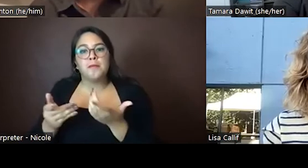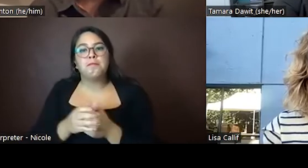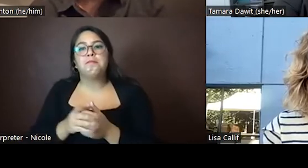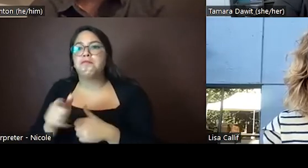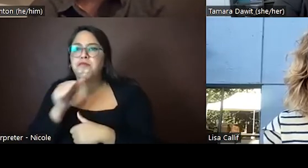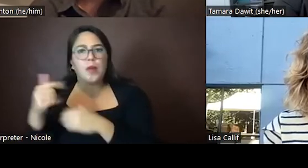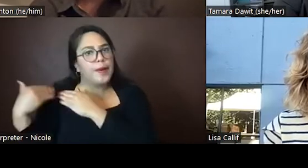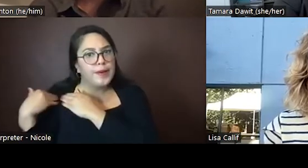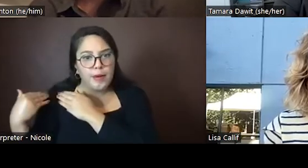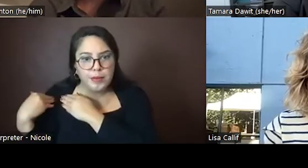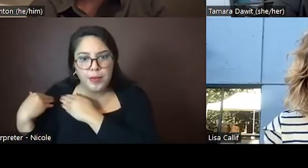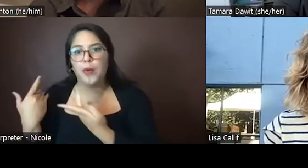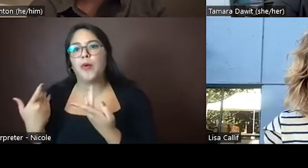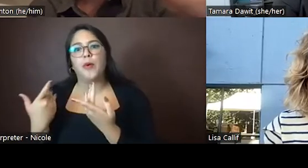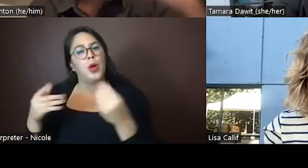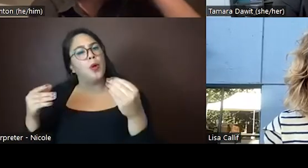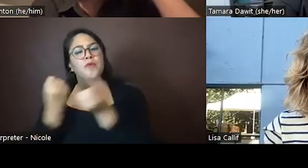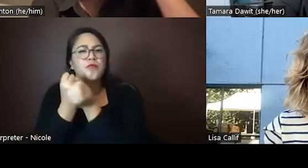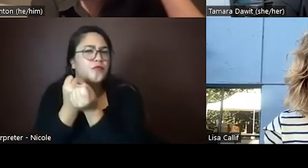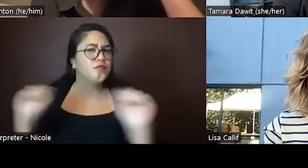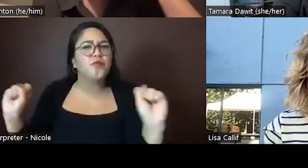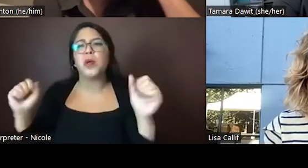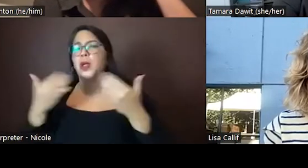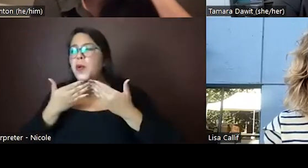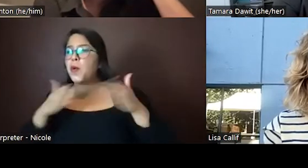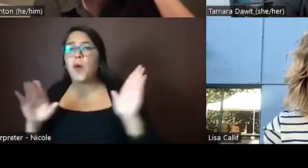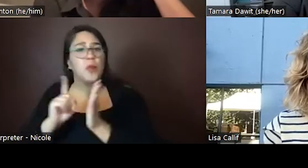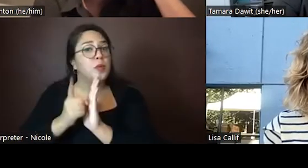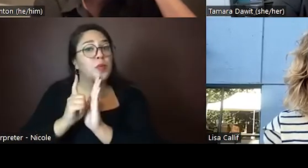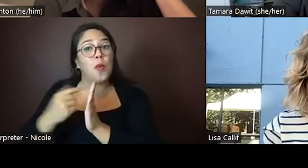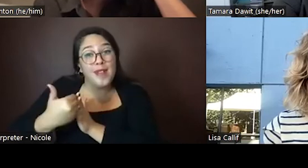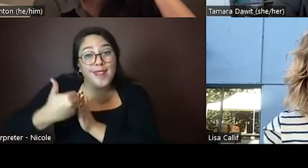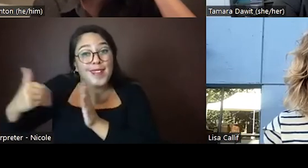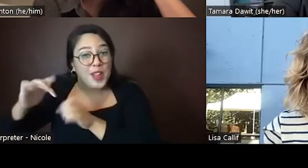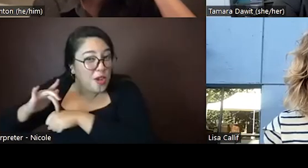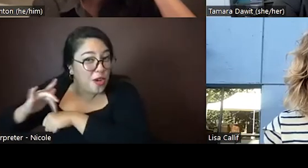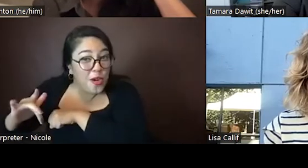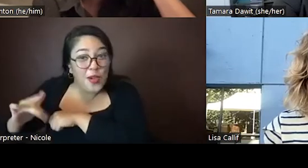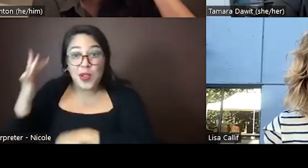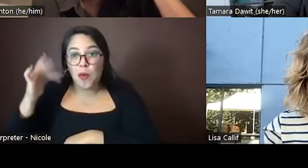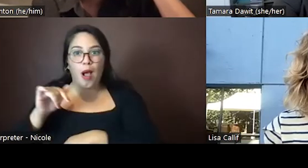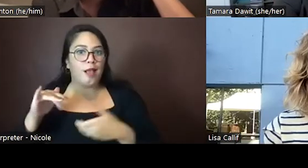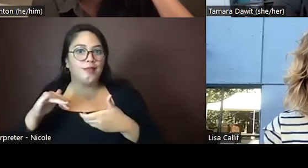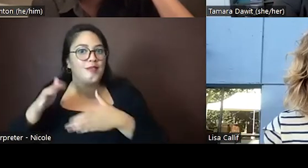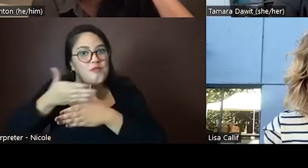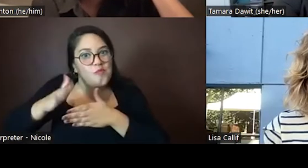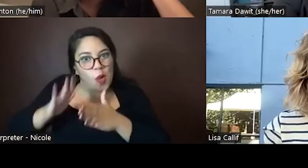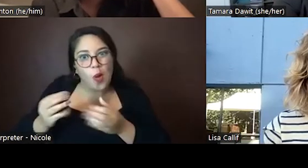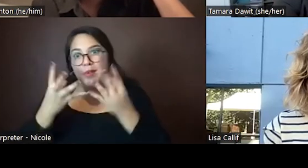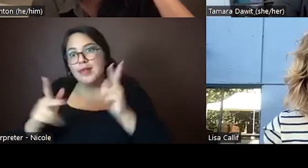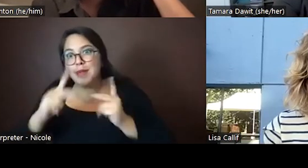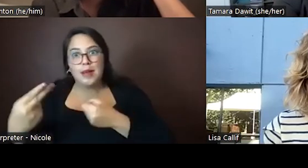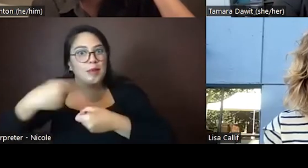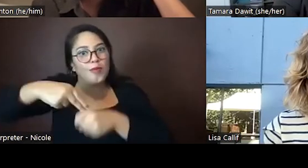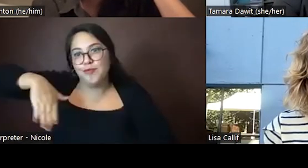most free and open moment of a project, because you don't really have a lot of partners at that time. You know,